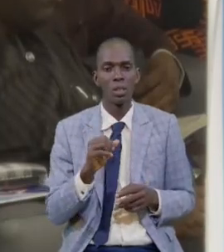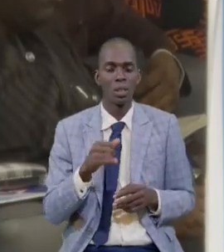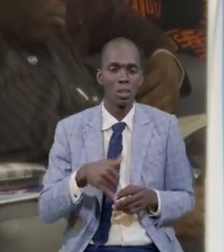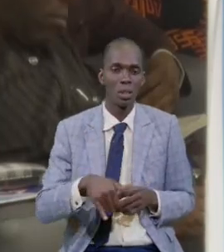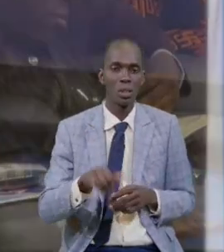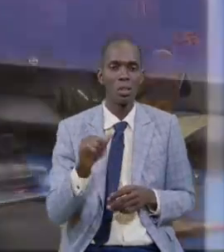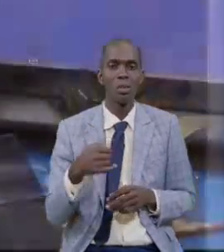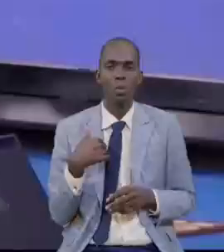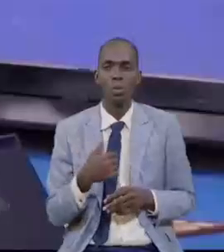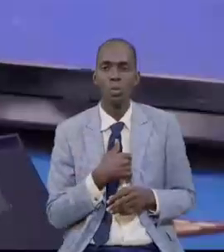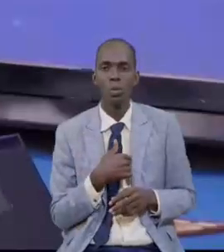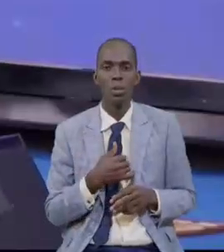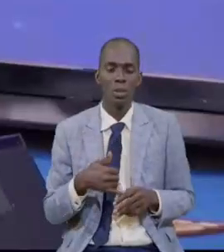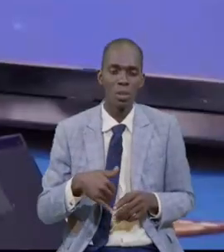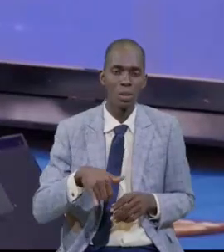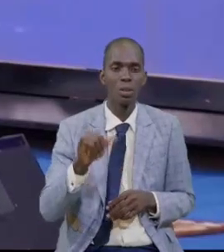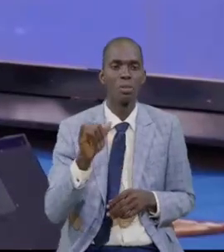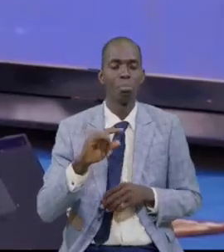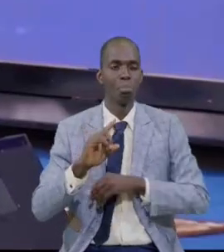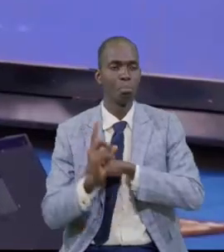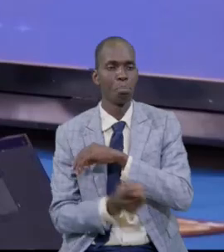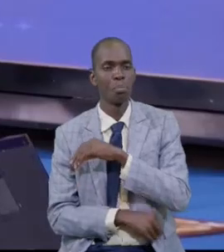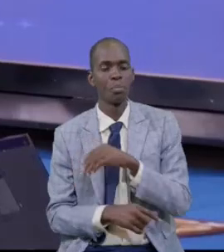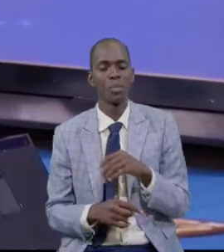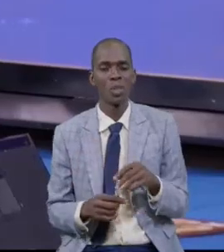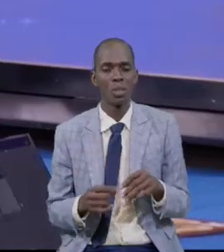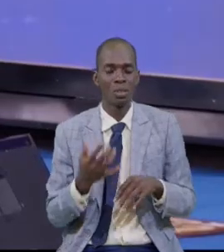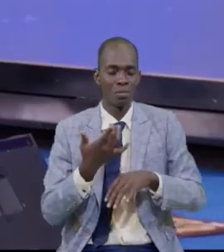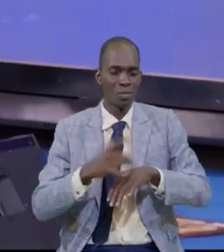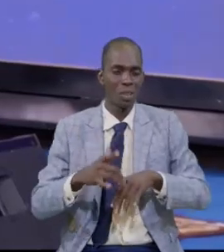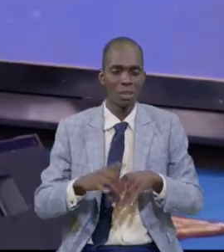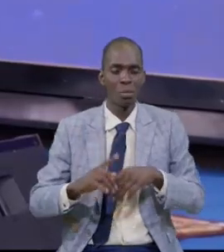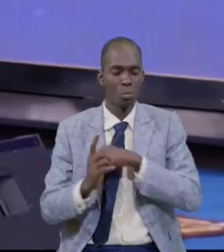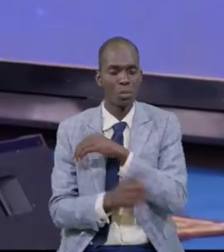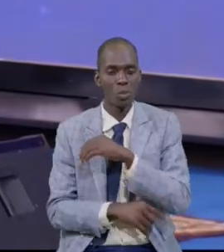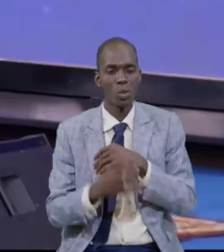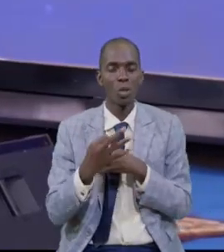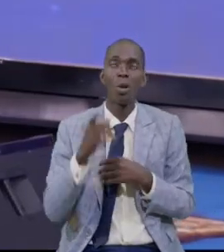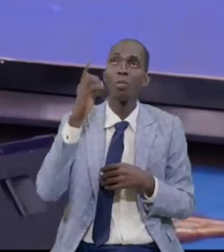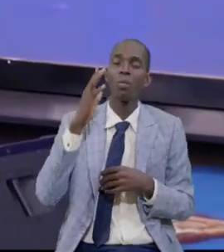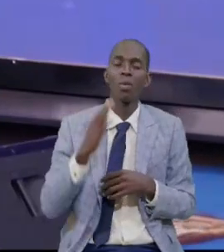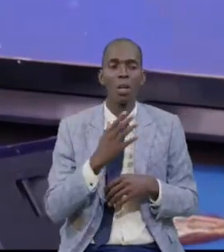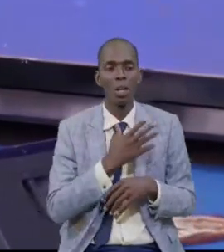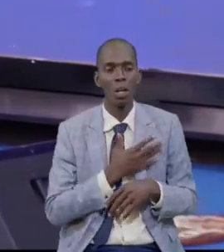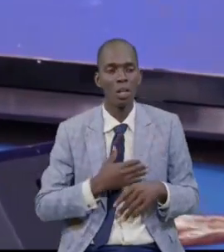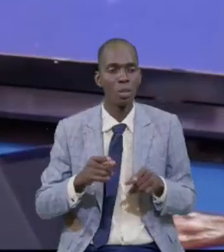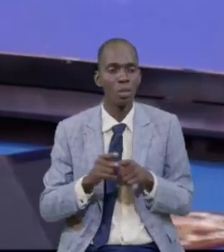him stricken, smitten of God, and afflicted. It says in